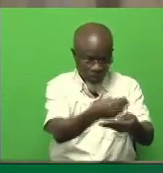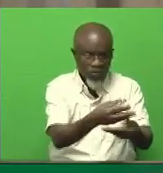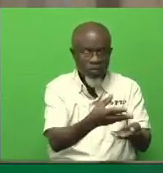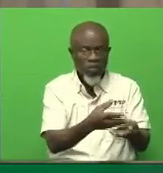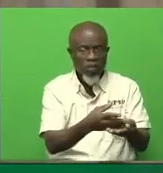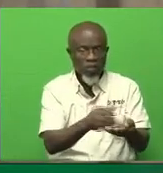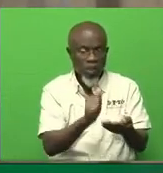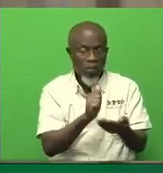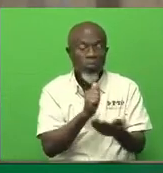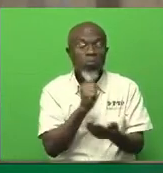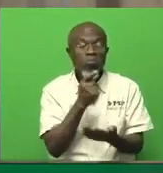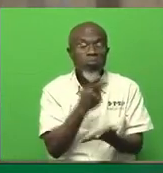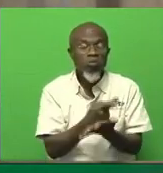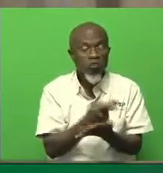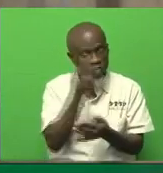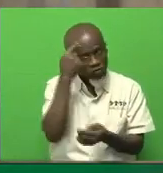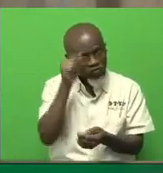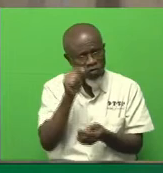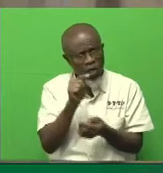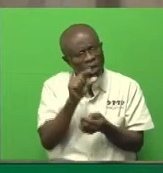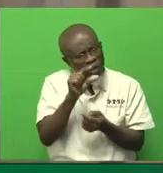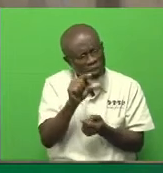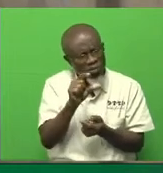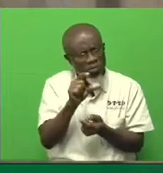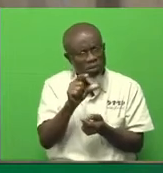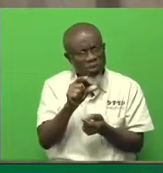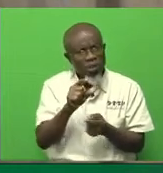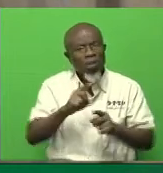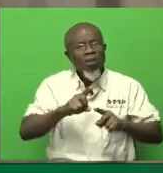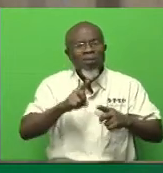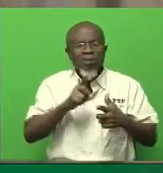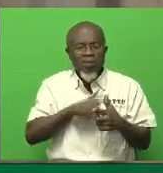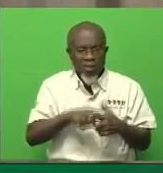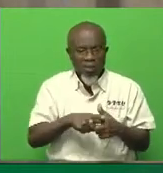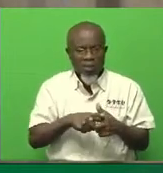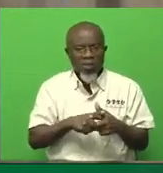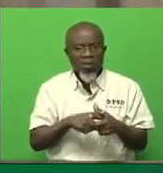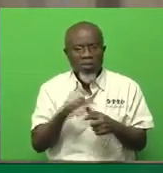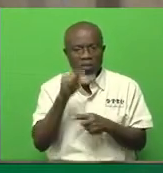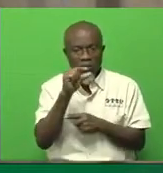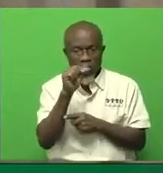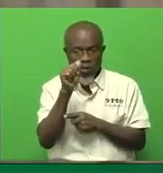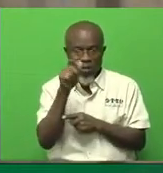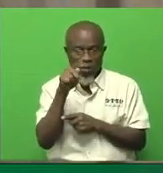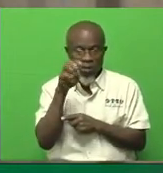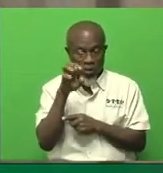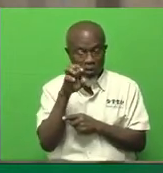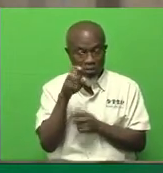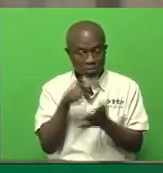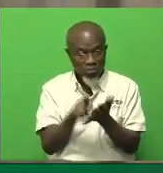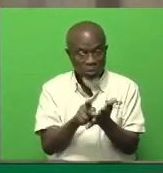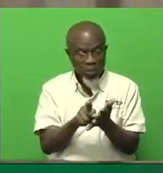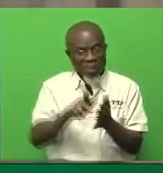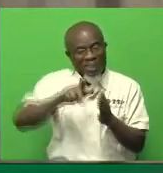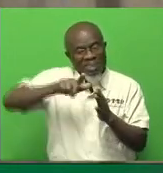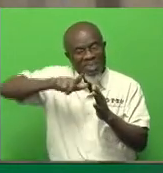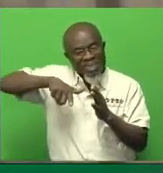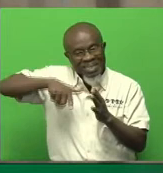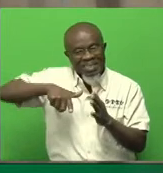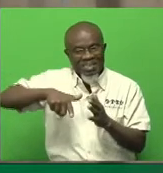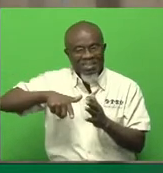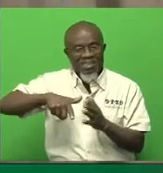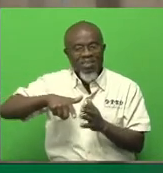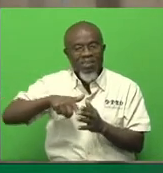amount lo and behold get payout is late not surprising right because but the level of inefficiency we see